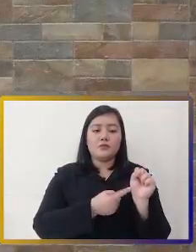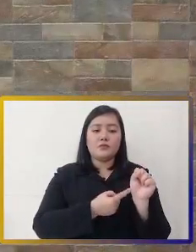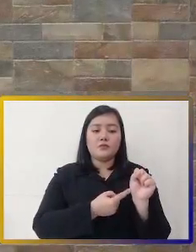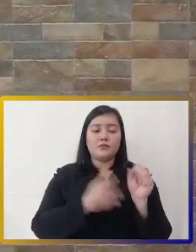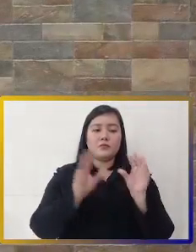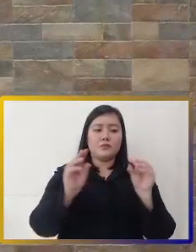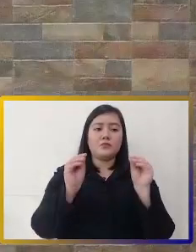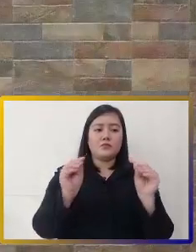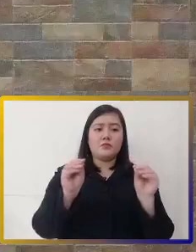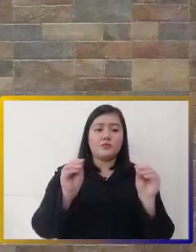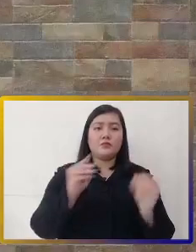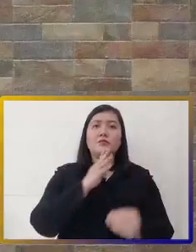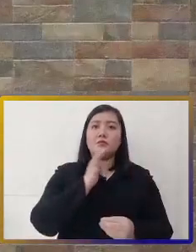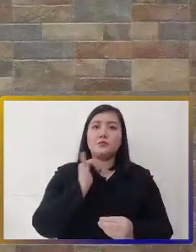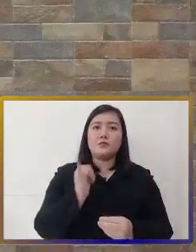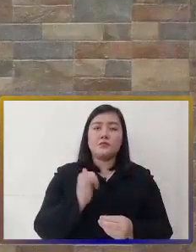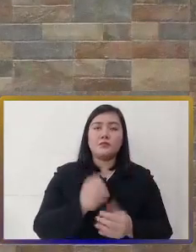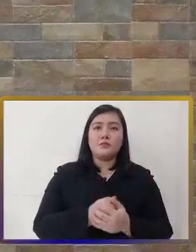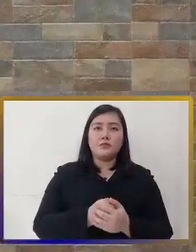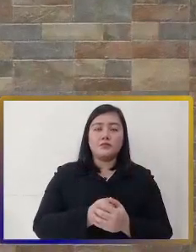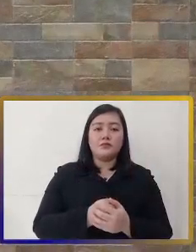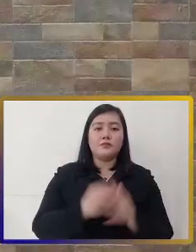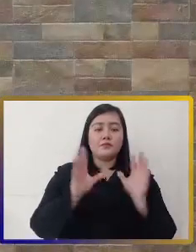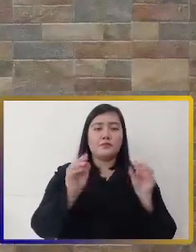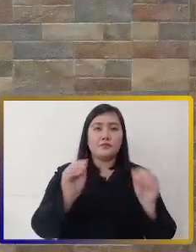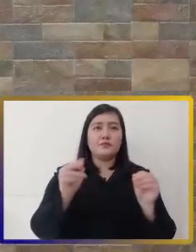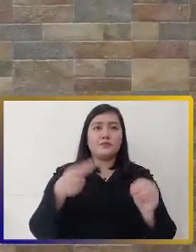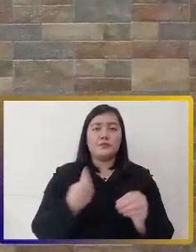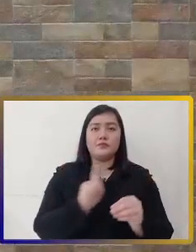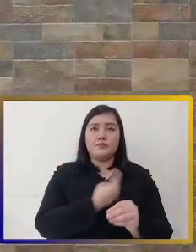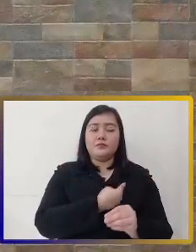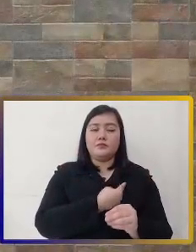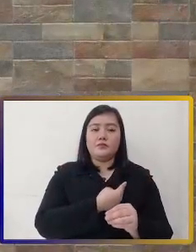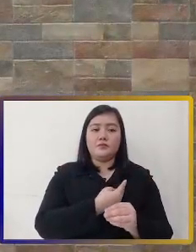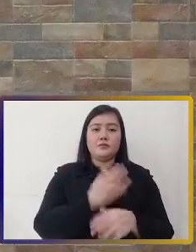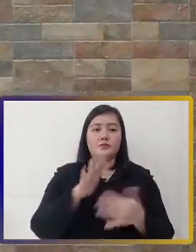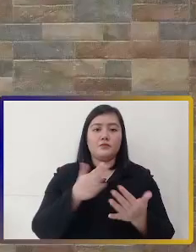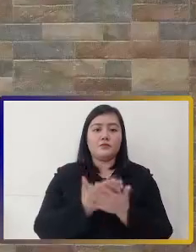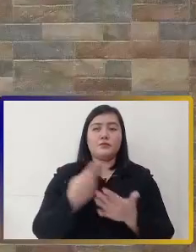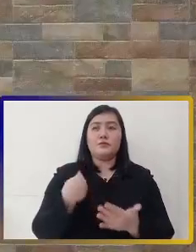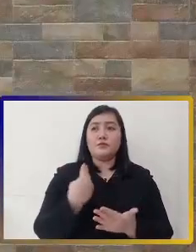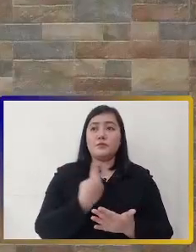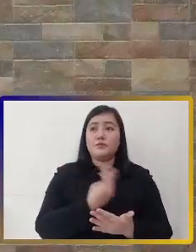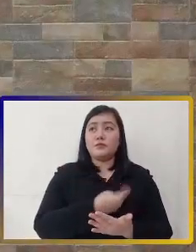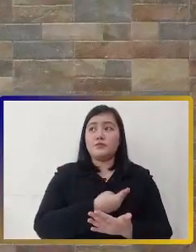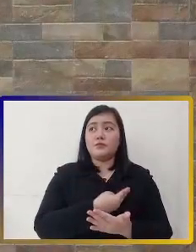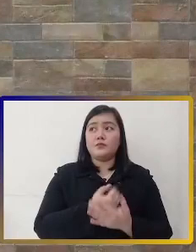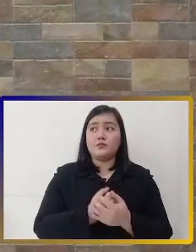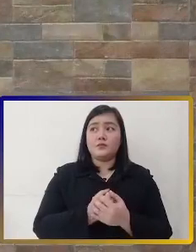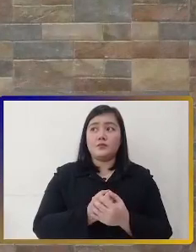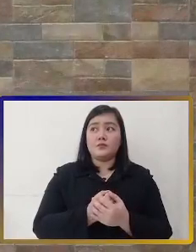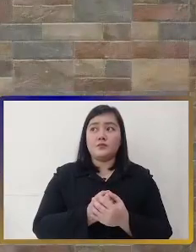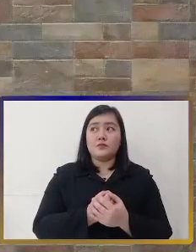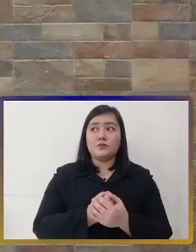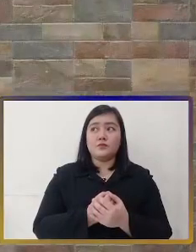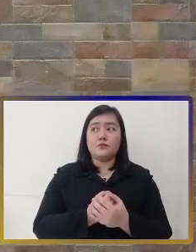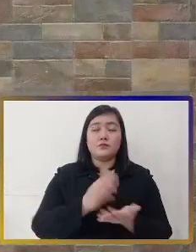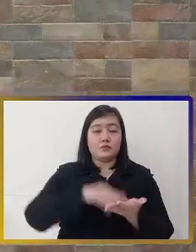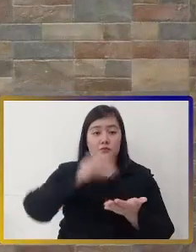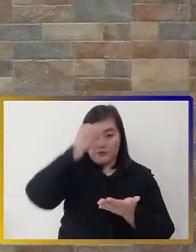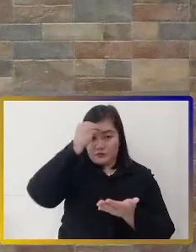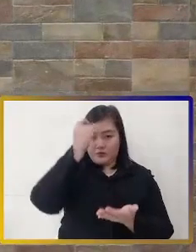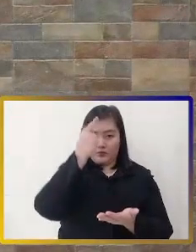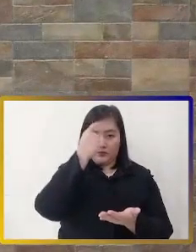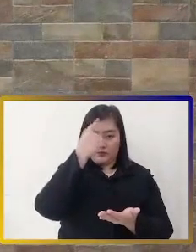I started it by teaching us and by everyone na tayo po lahat ay matutunan natin at maintindihan muna